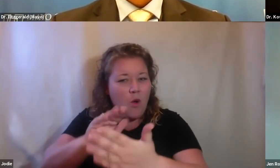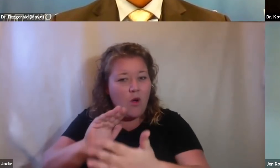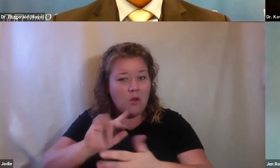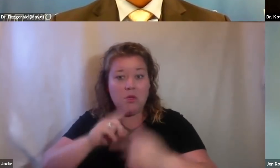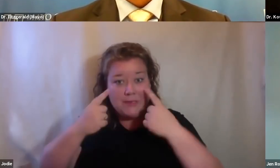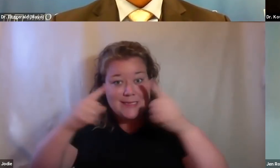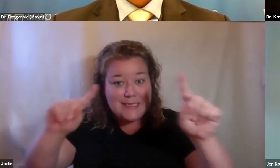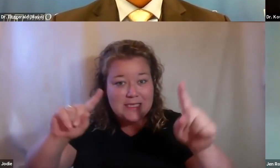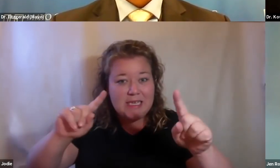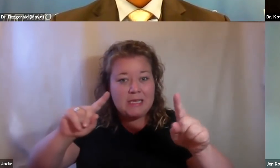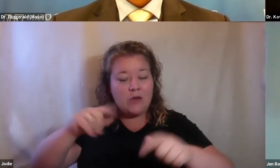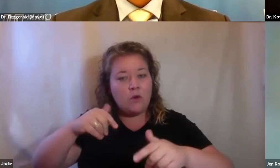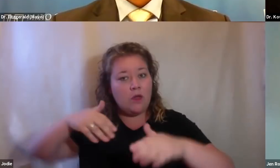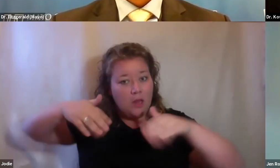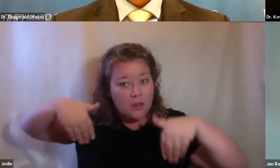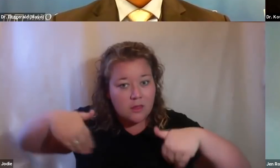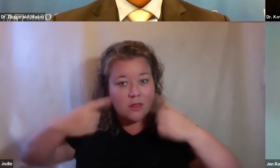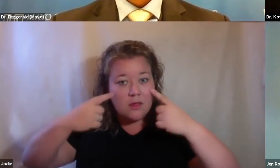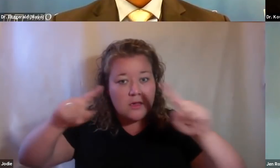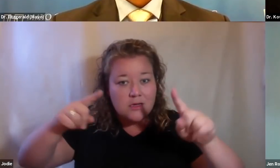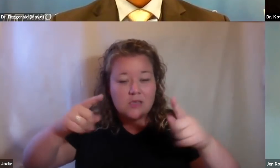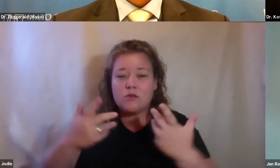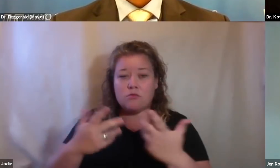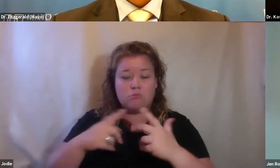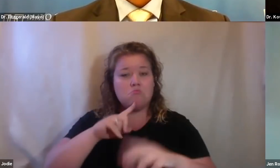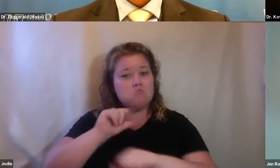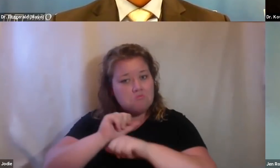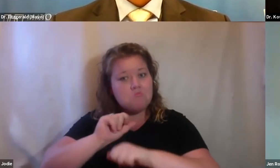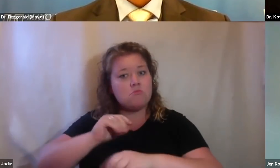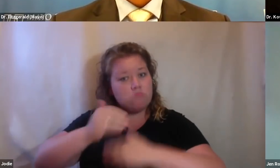most important to minimize and stop the spread of the